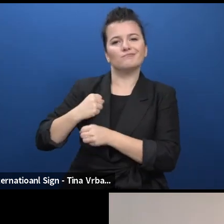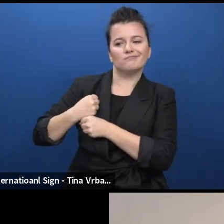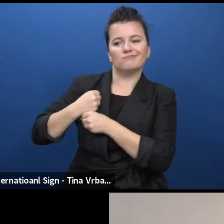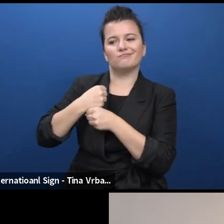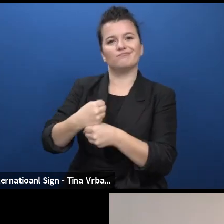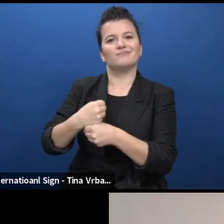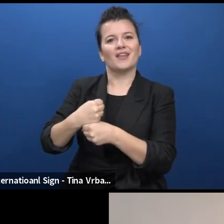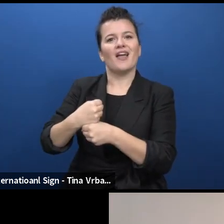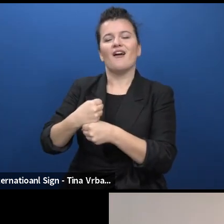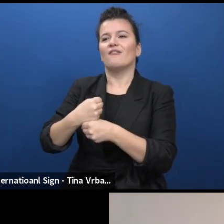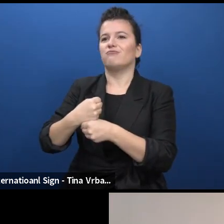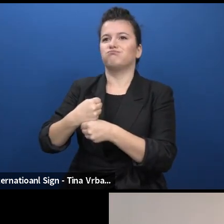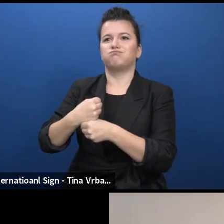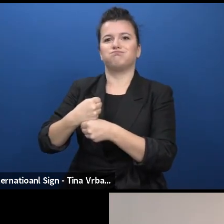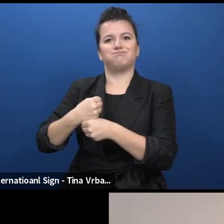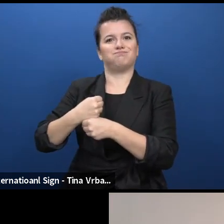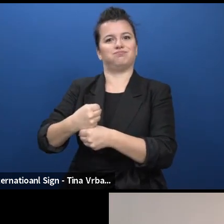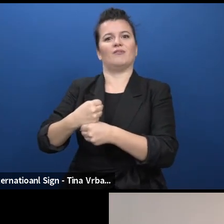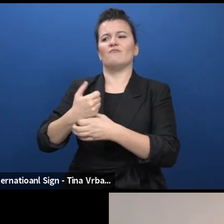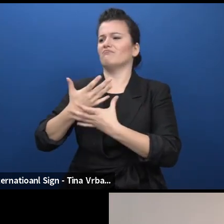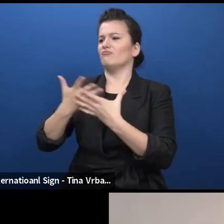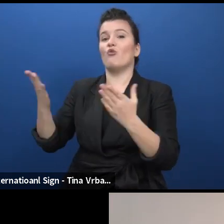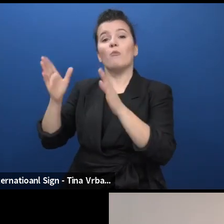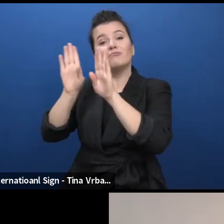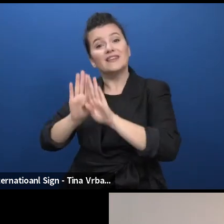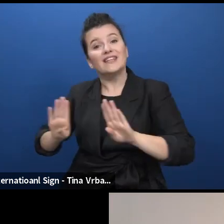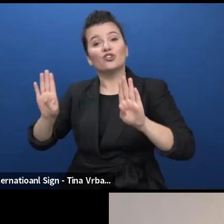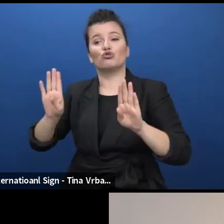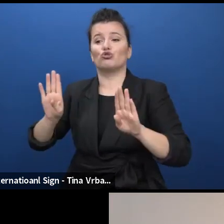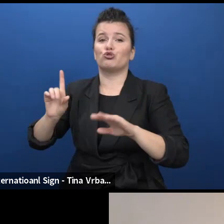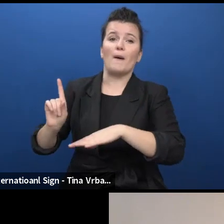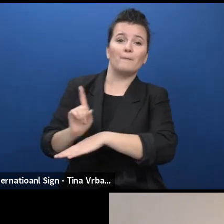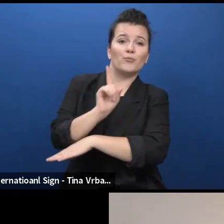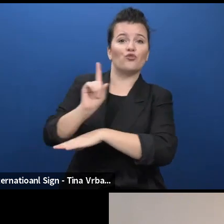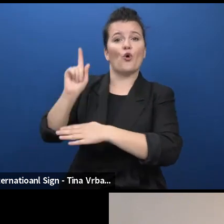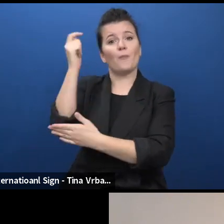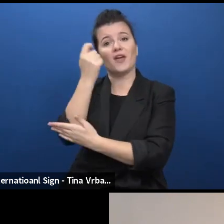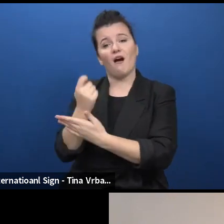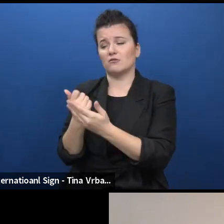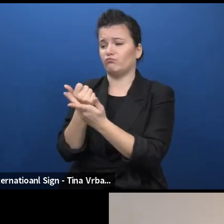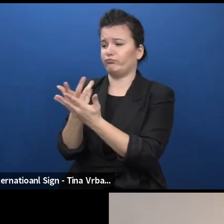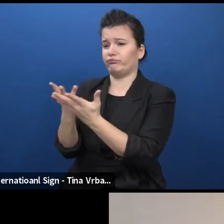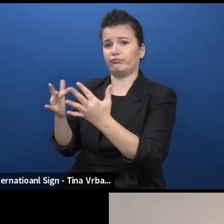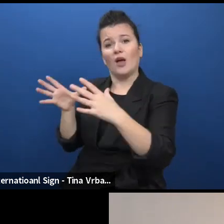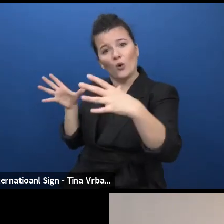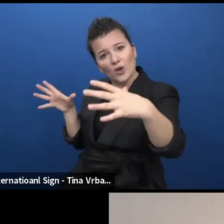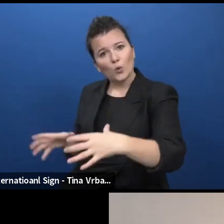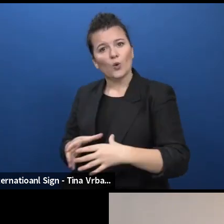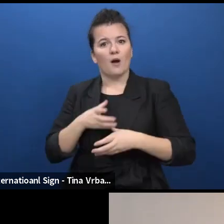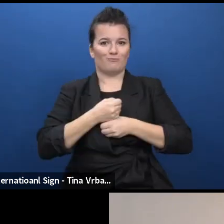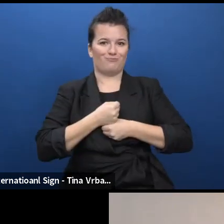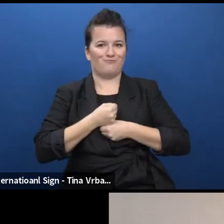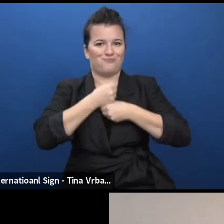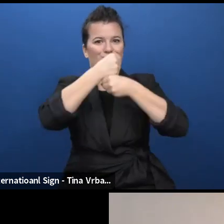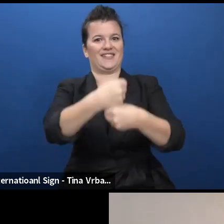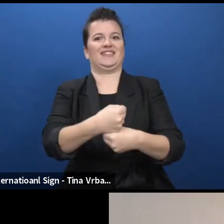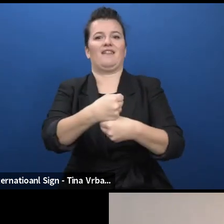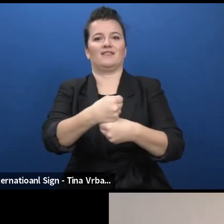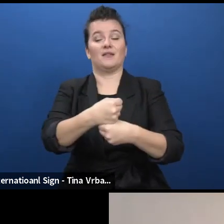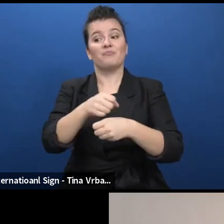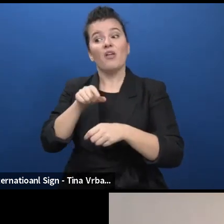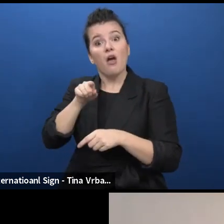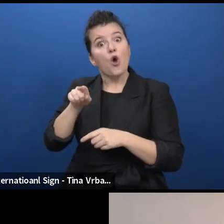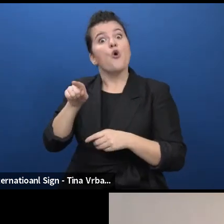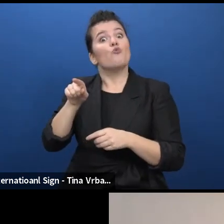entire sector of theatre and performing arts as one of Europe's major art forms, of course,